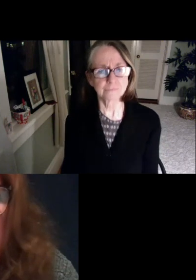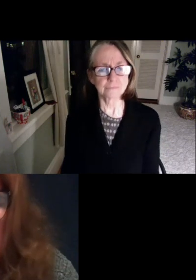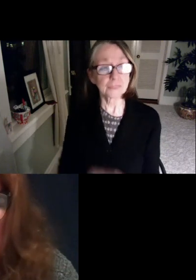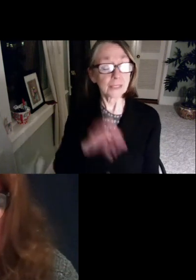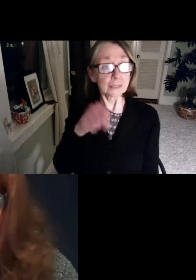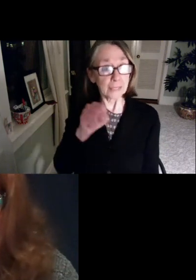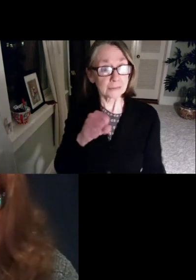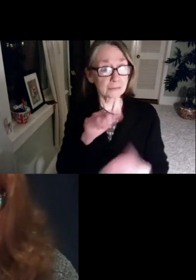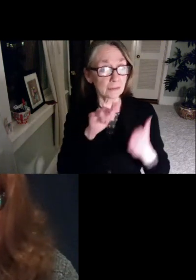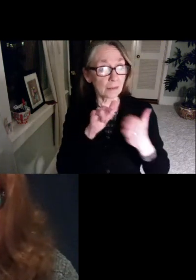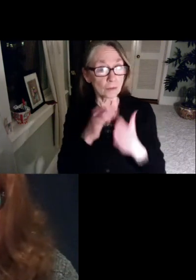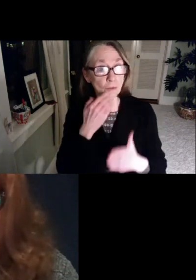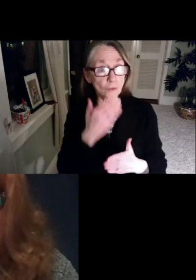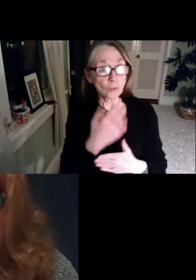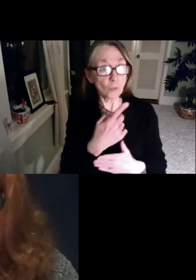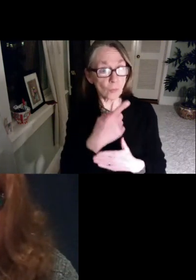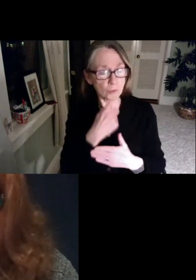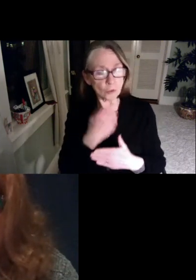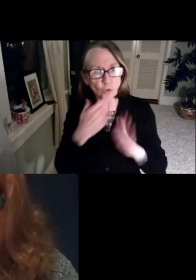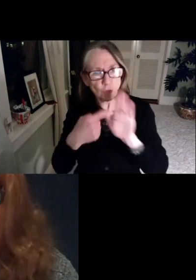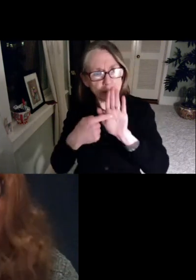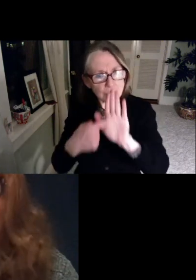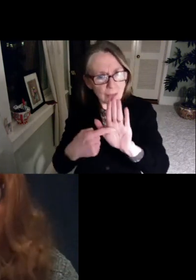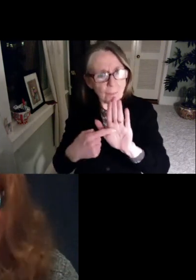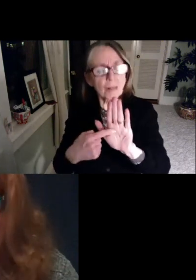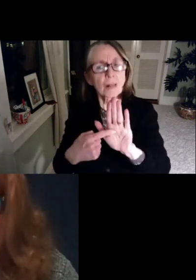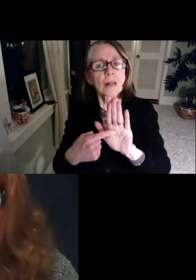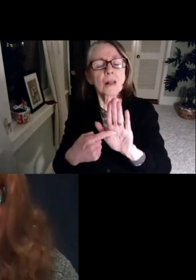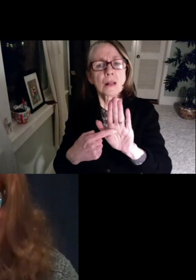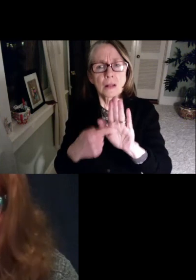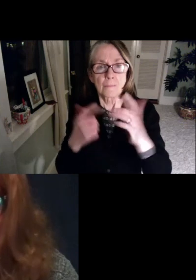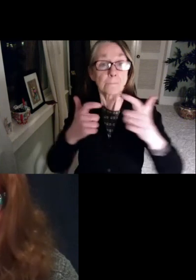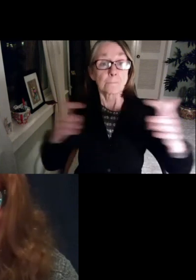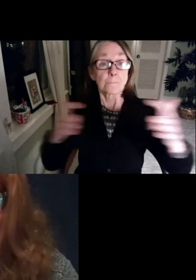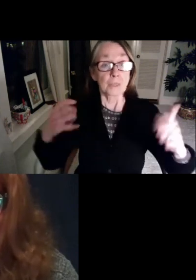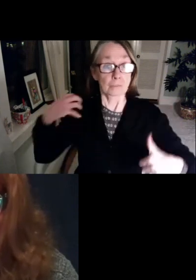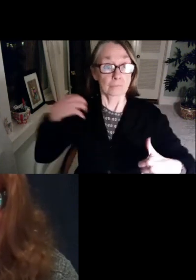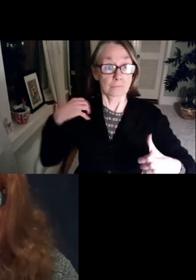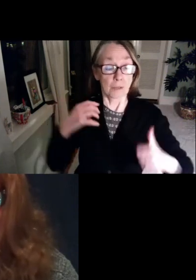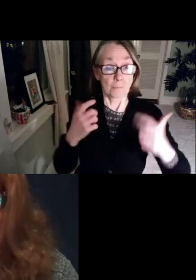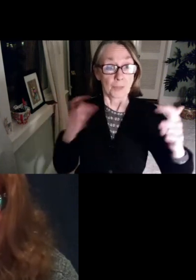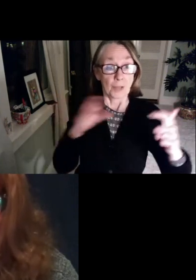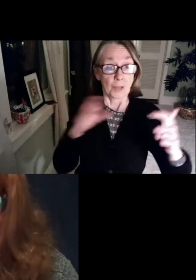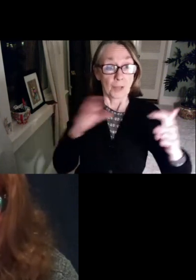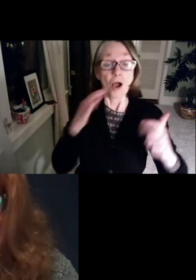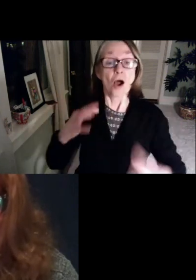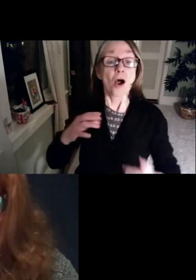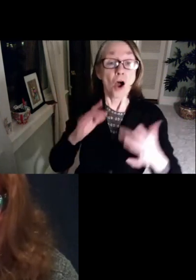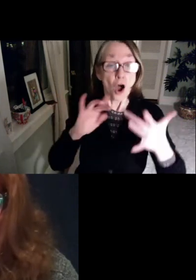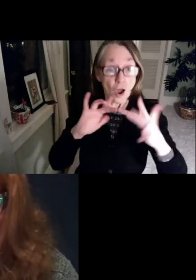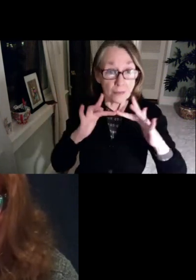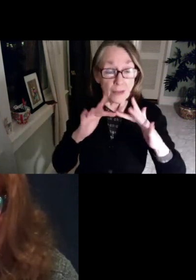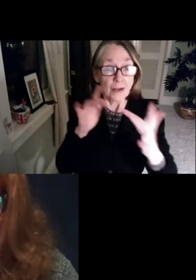Yeah, that is a very good question and a good example of, a larger employer having an online application